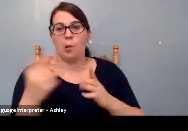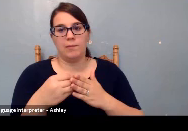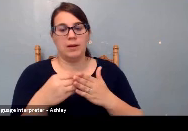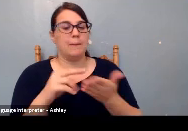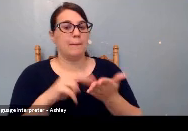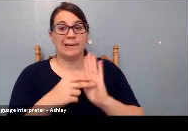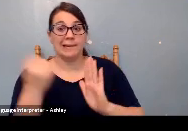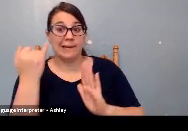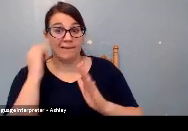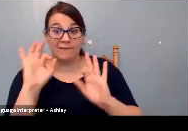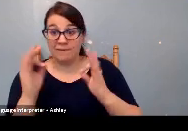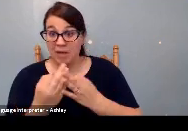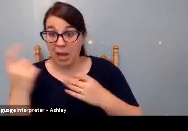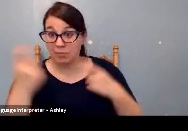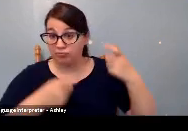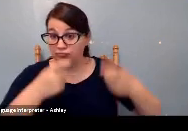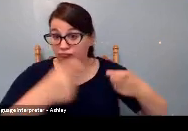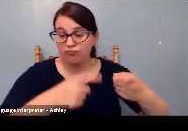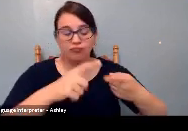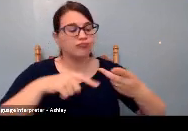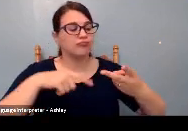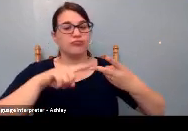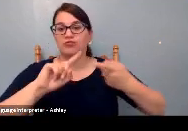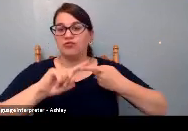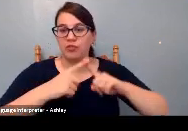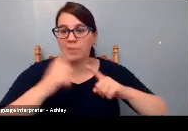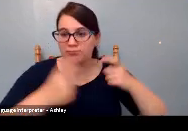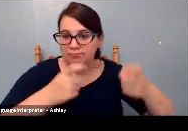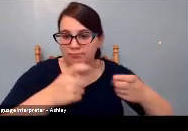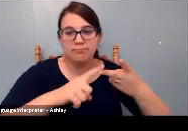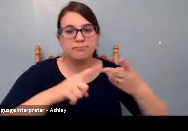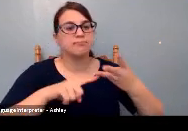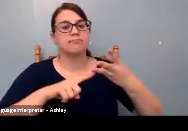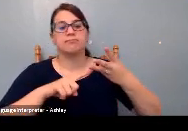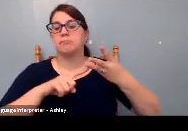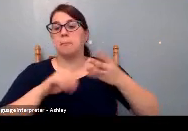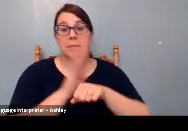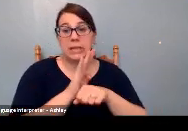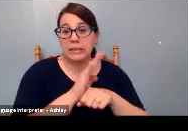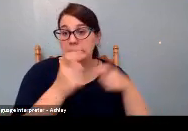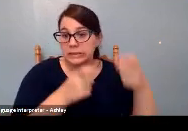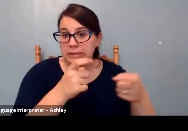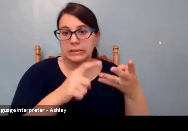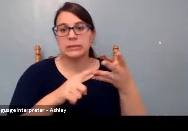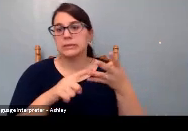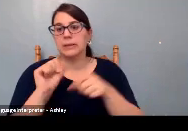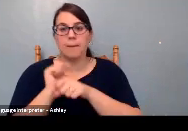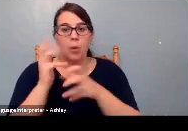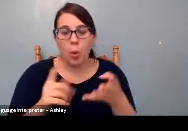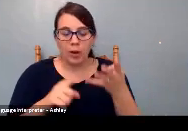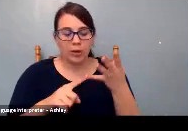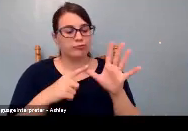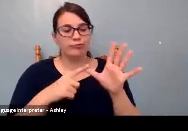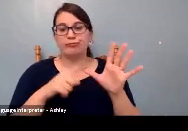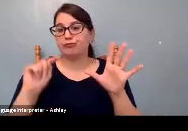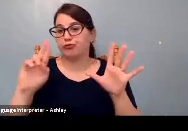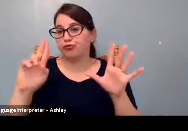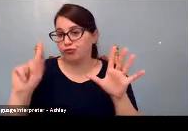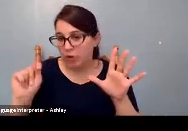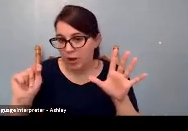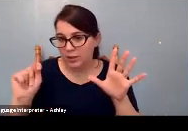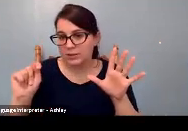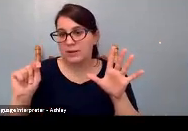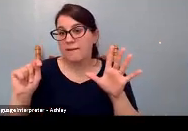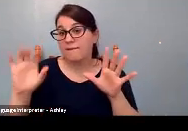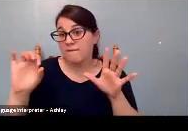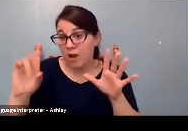from family, friends, from businesses, an employer, a trust fund, a legal entity. It